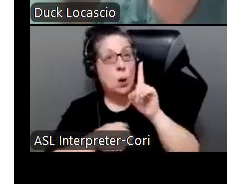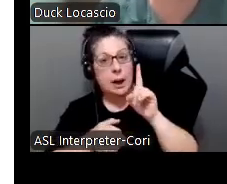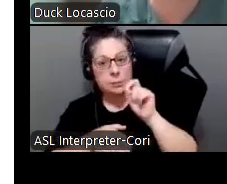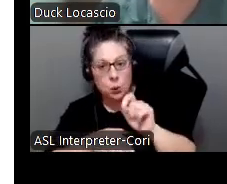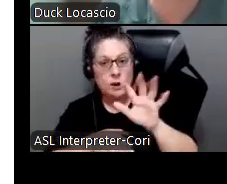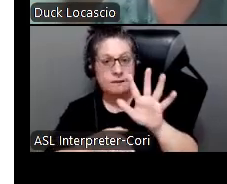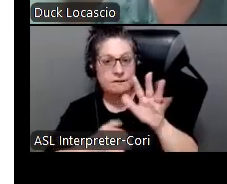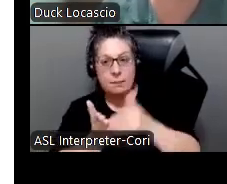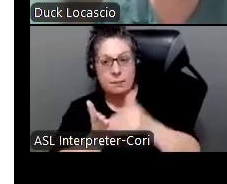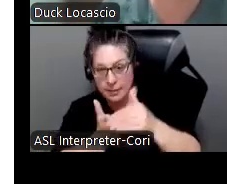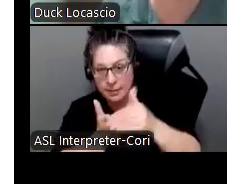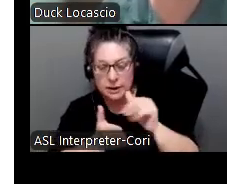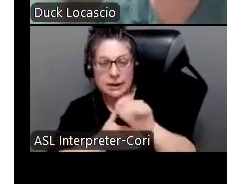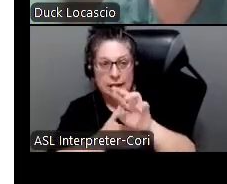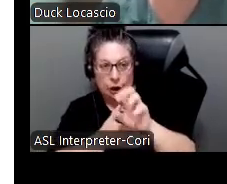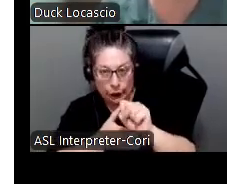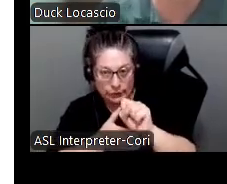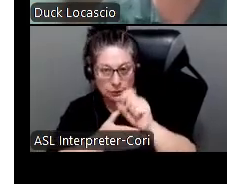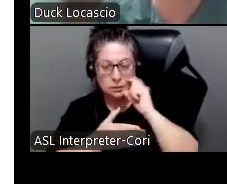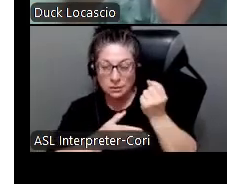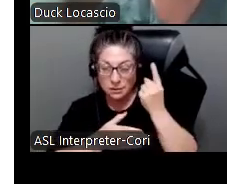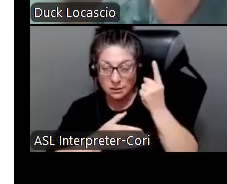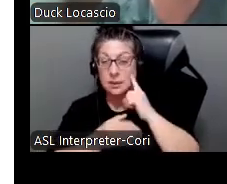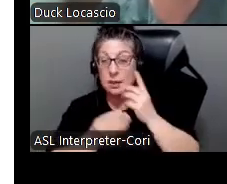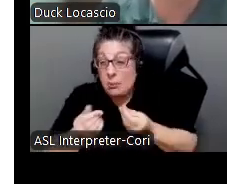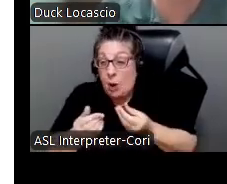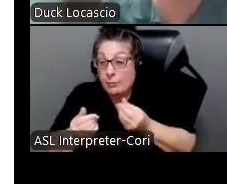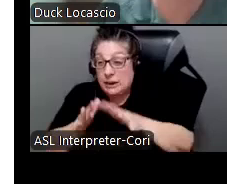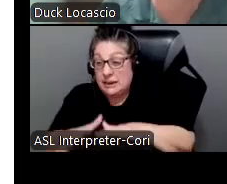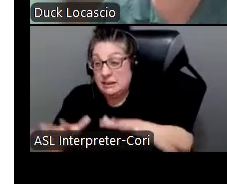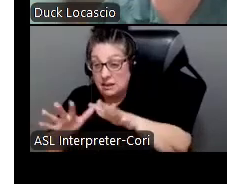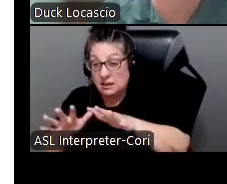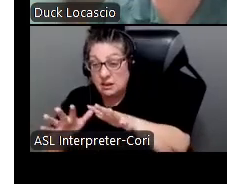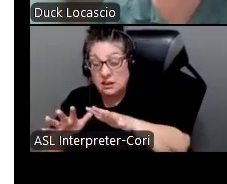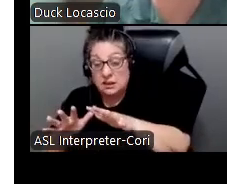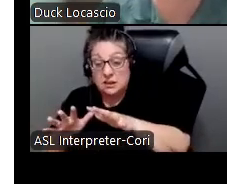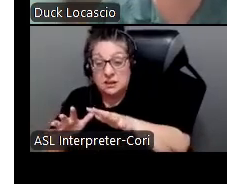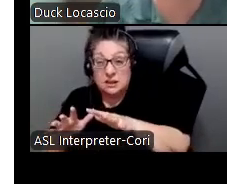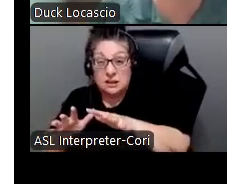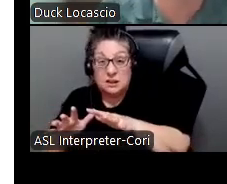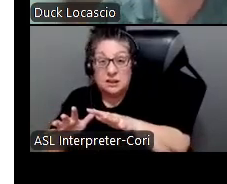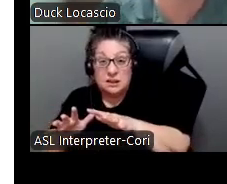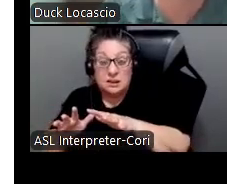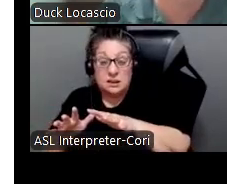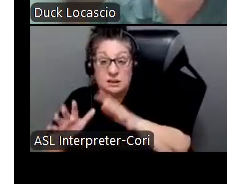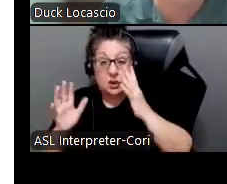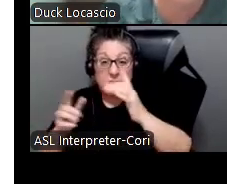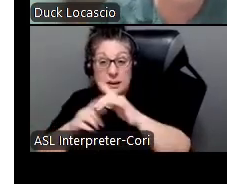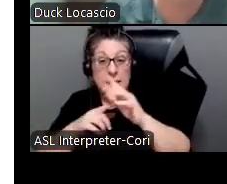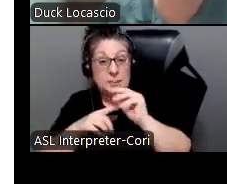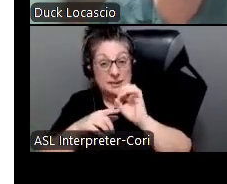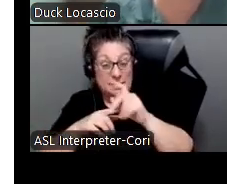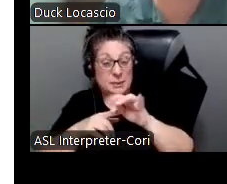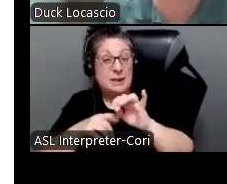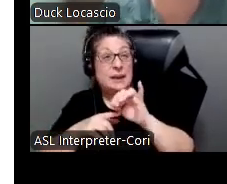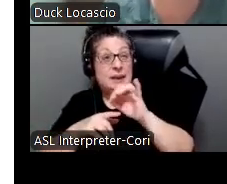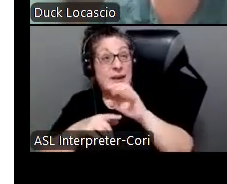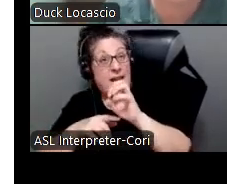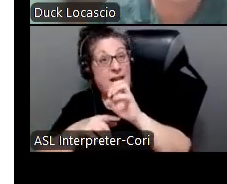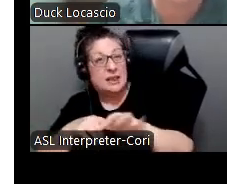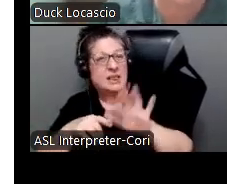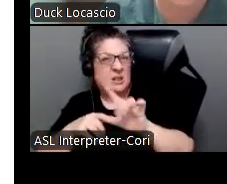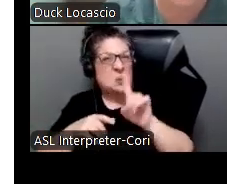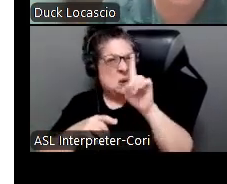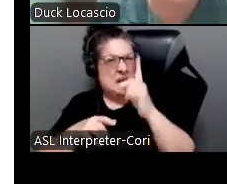1.5 million acres, but of the property, bottomland hardwood forests in the Mississippi Valley, we own right at